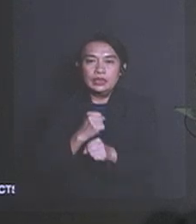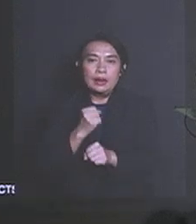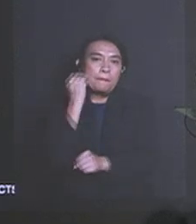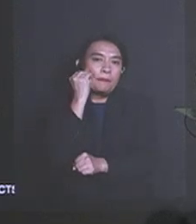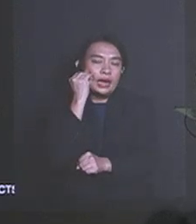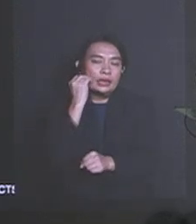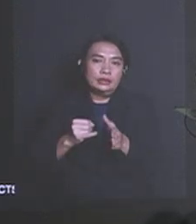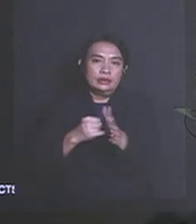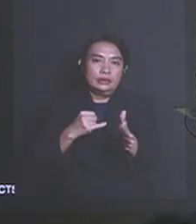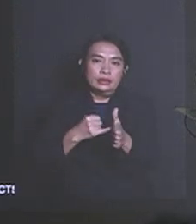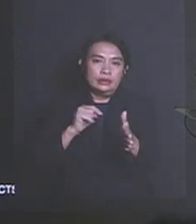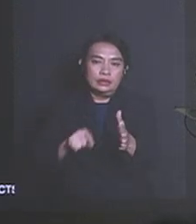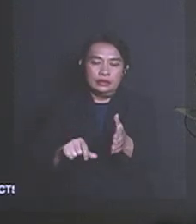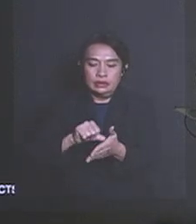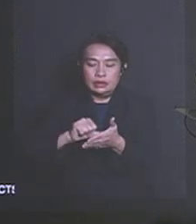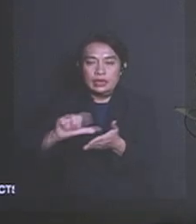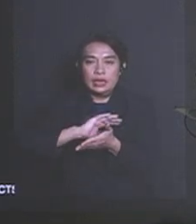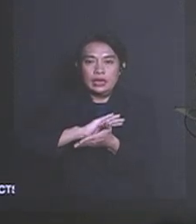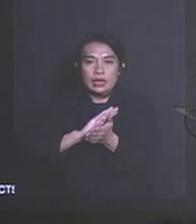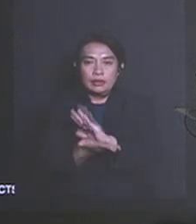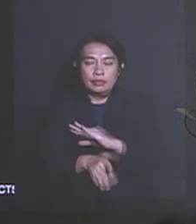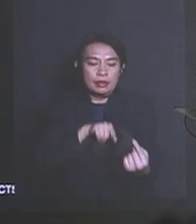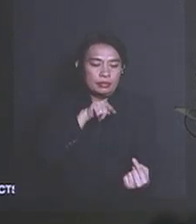land shapes and size.